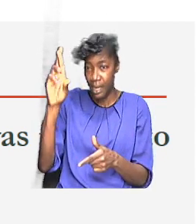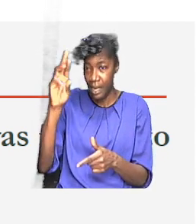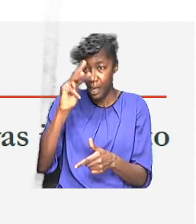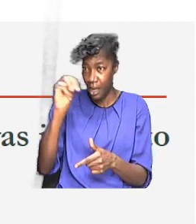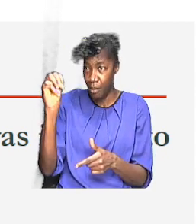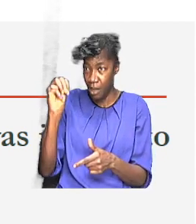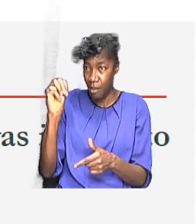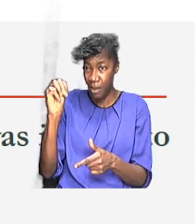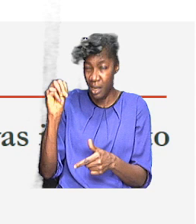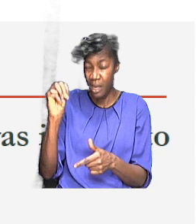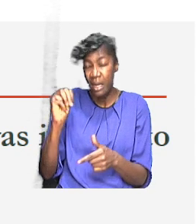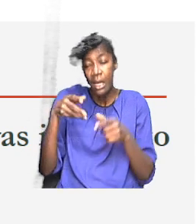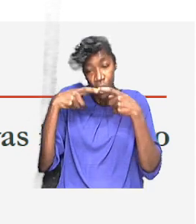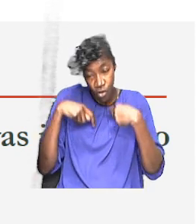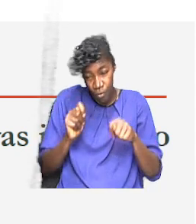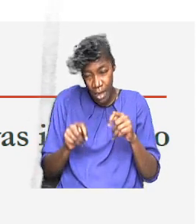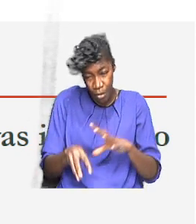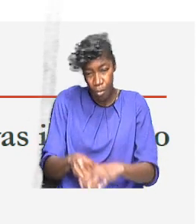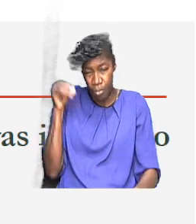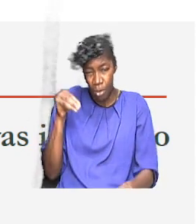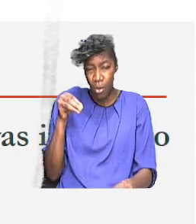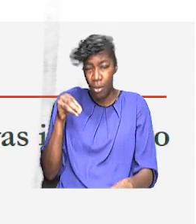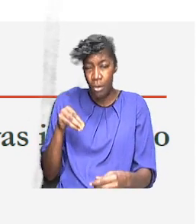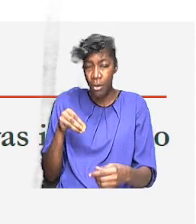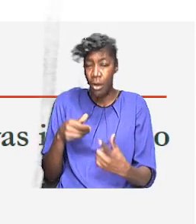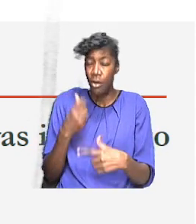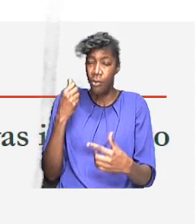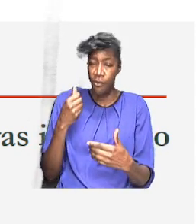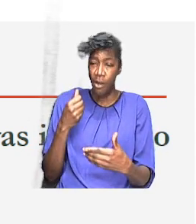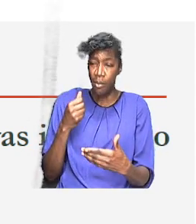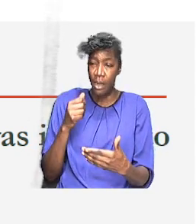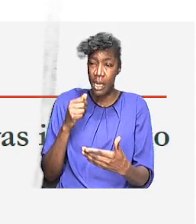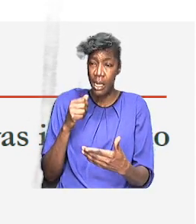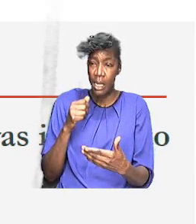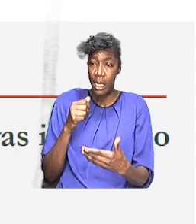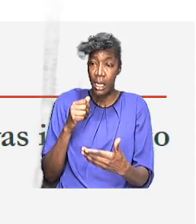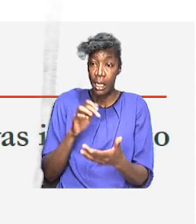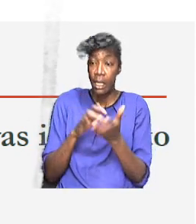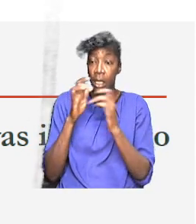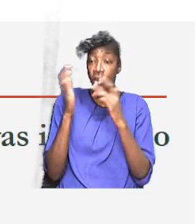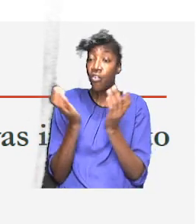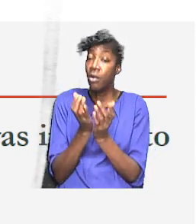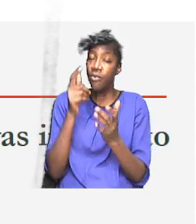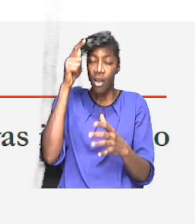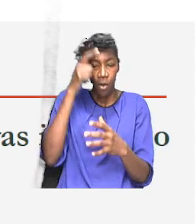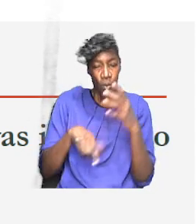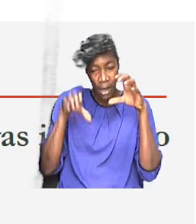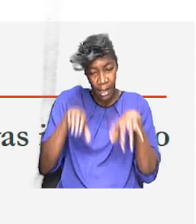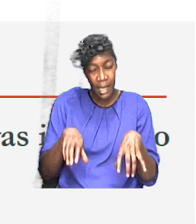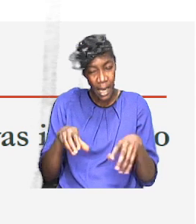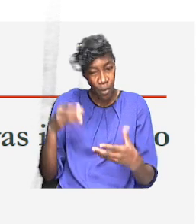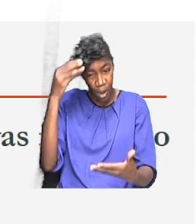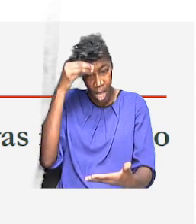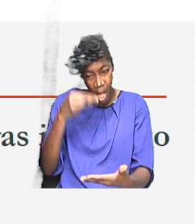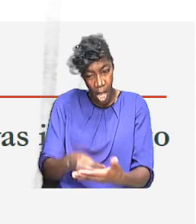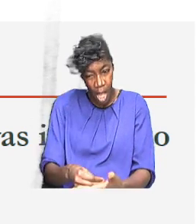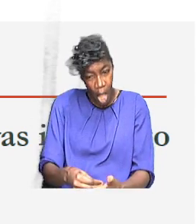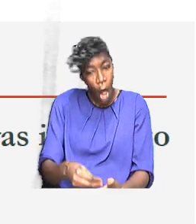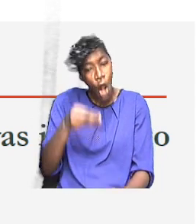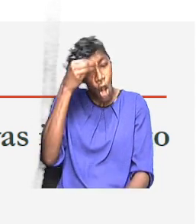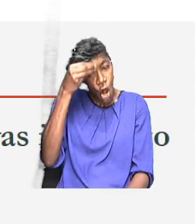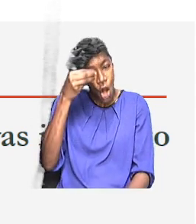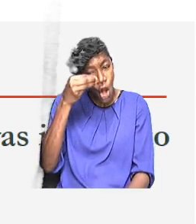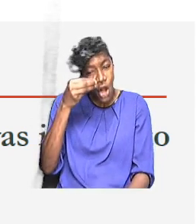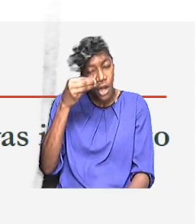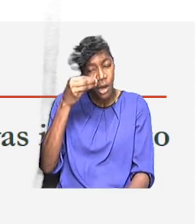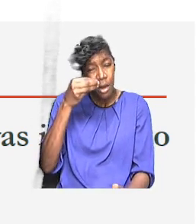preference in some regard. But we're going to try to pull out from the scripture, what can we learn from this? as it relates to the presence of